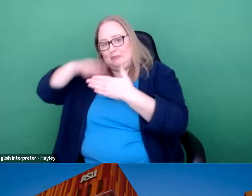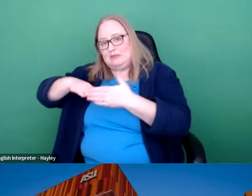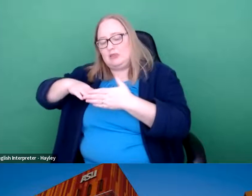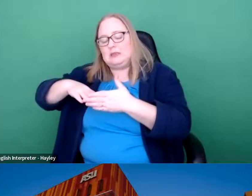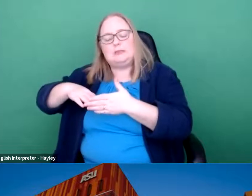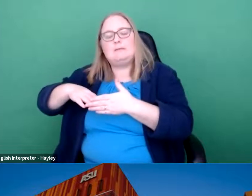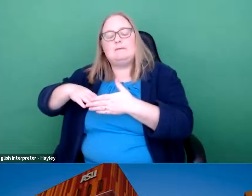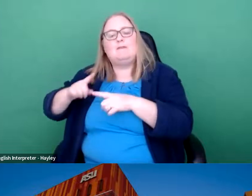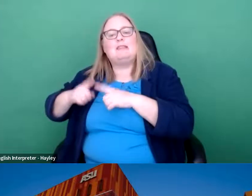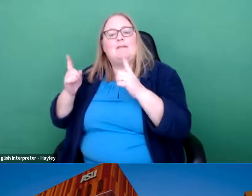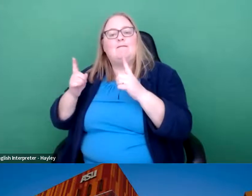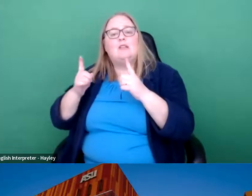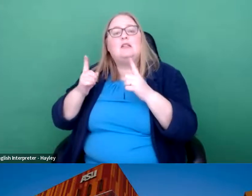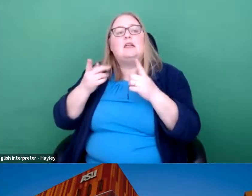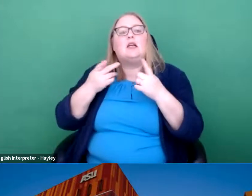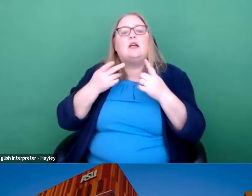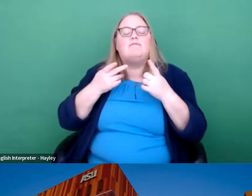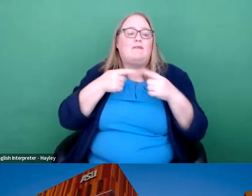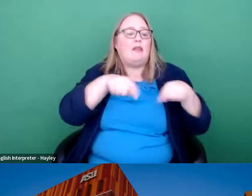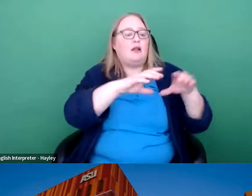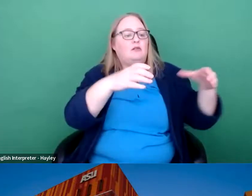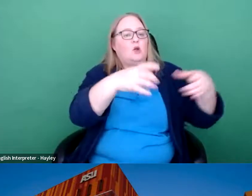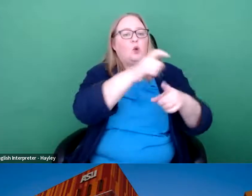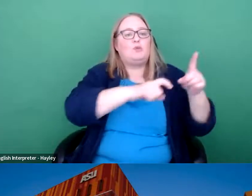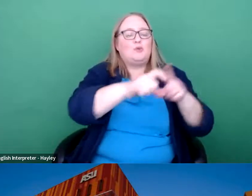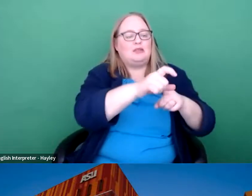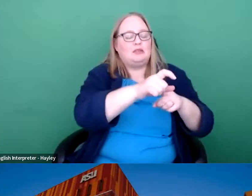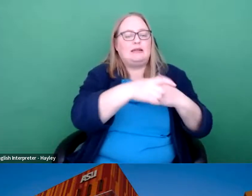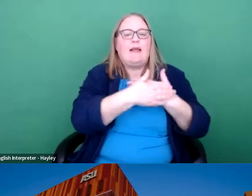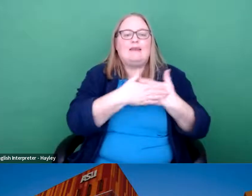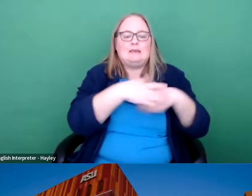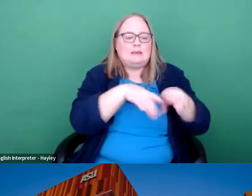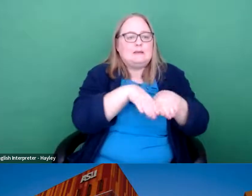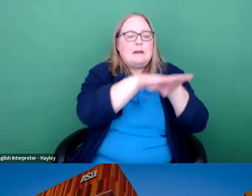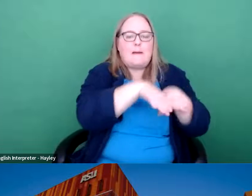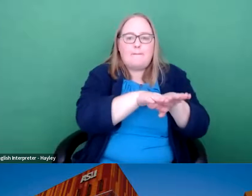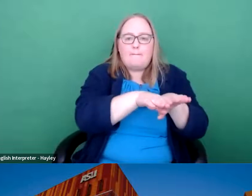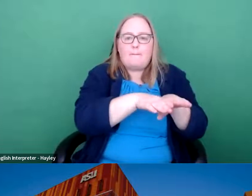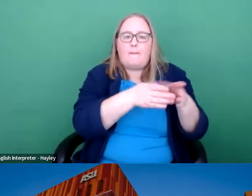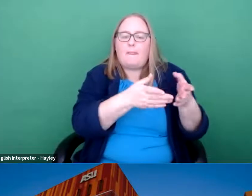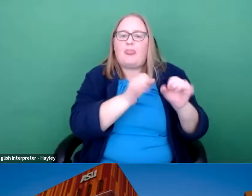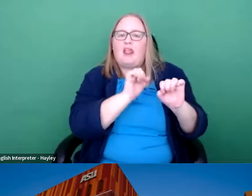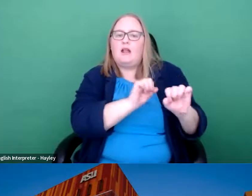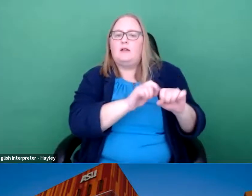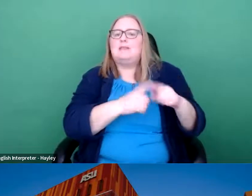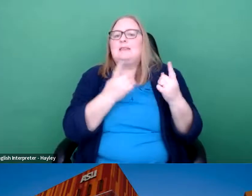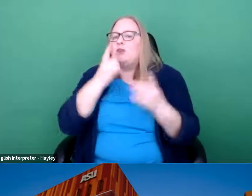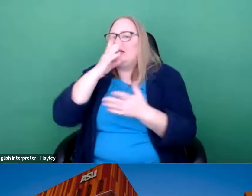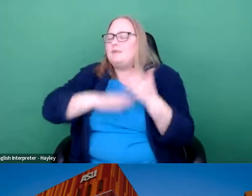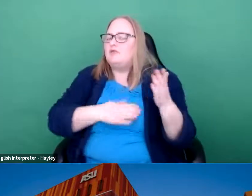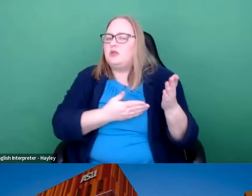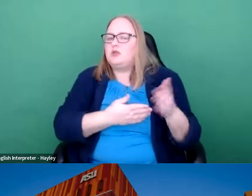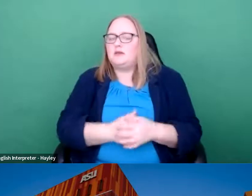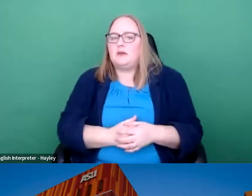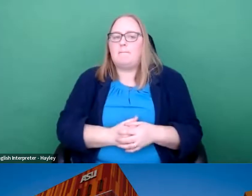is of the same ethnicity and where women have a more disadvantaged position, and when you live in a neighborhood where maybe there's